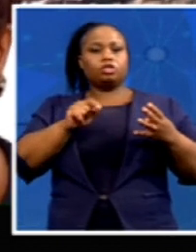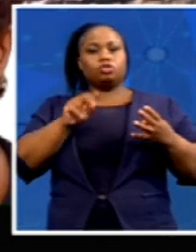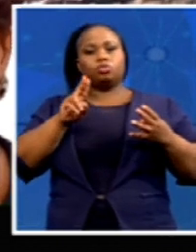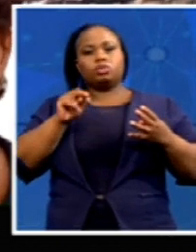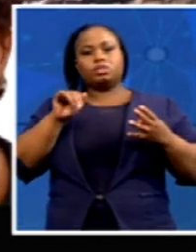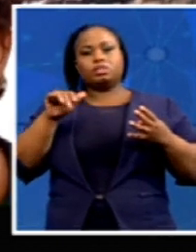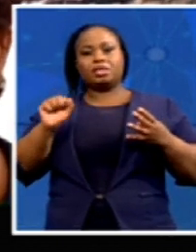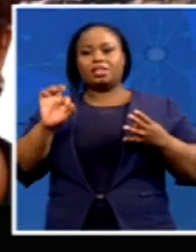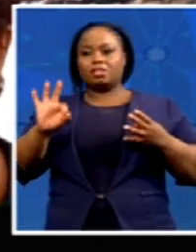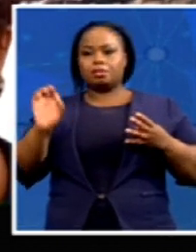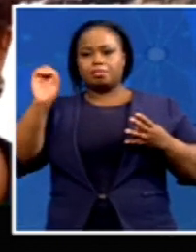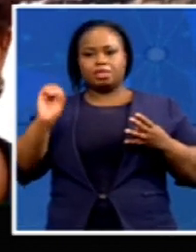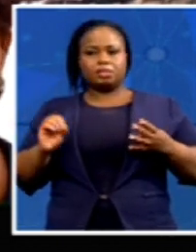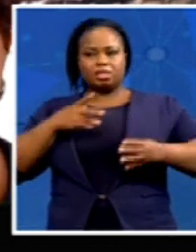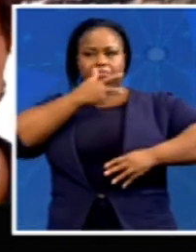fully vaccinated.